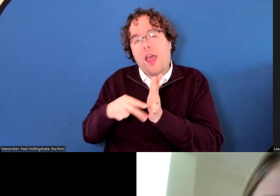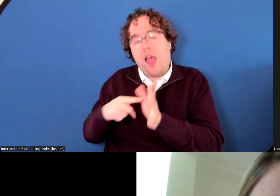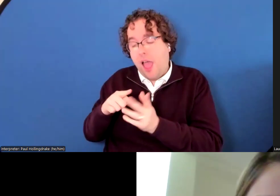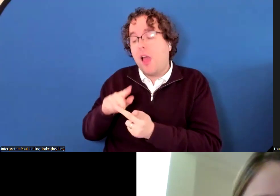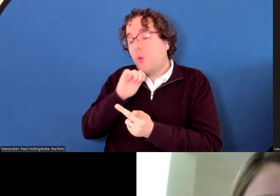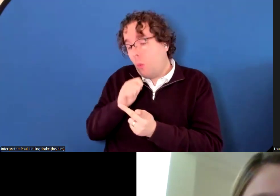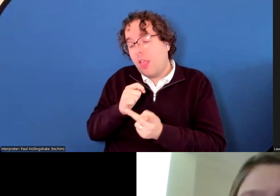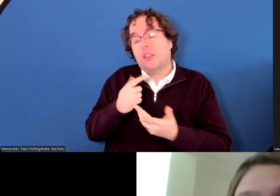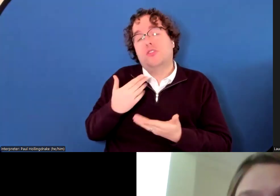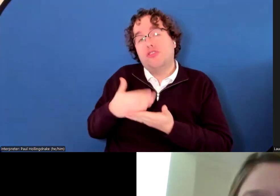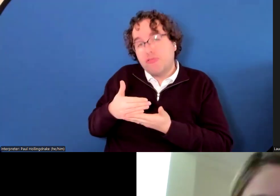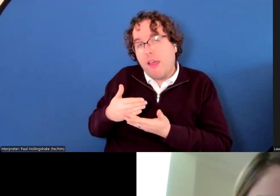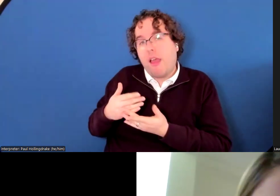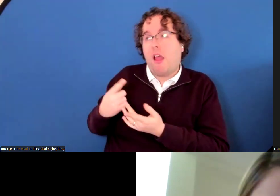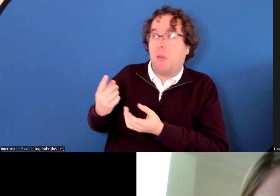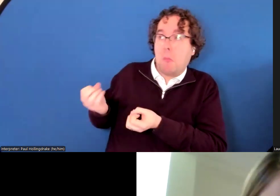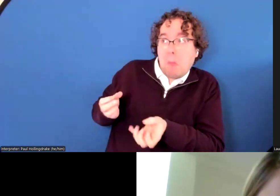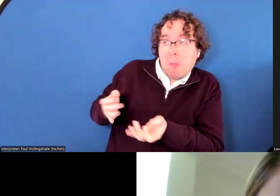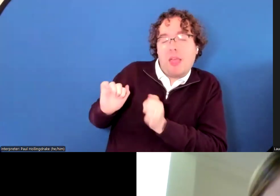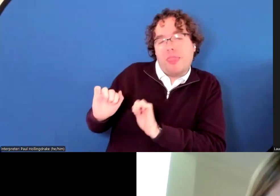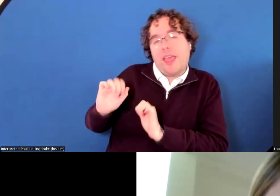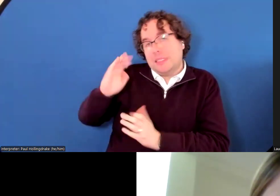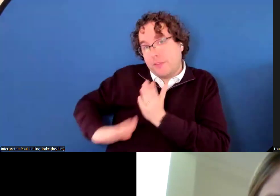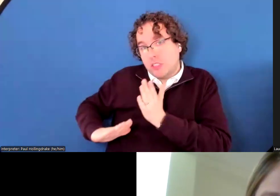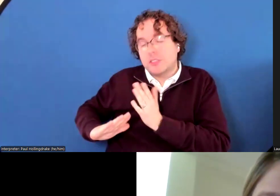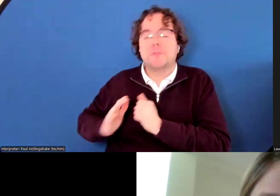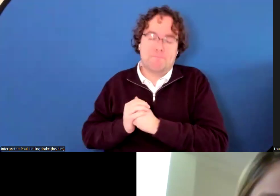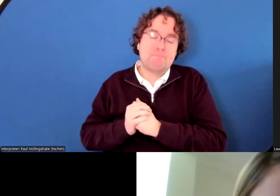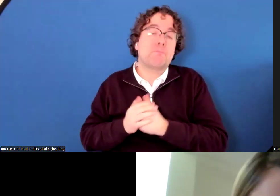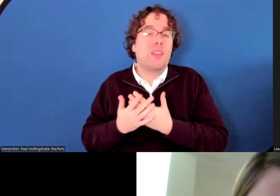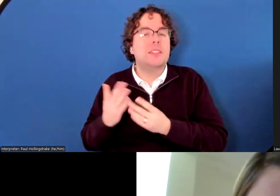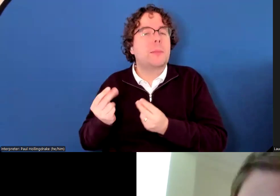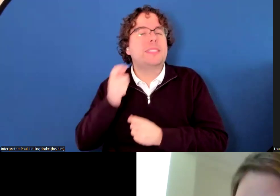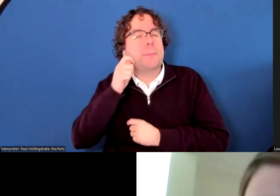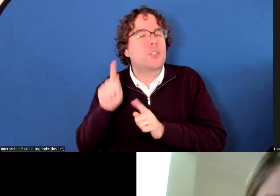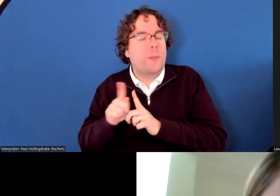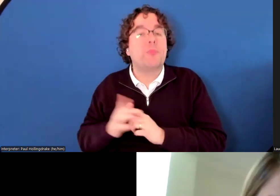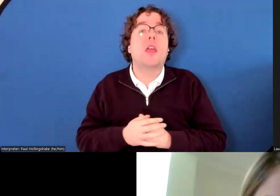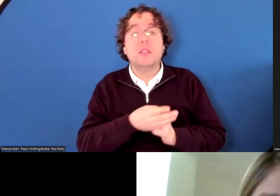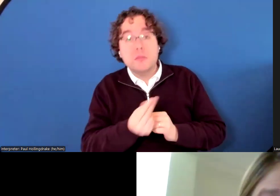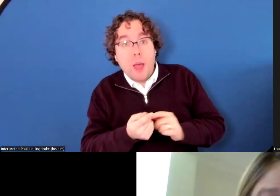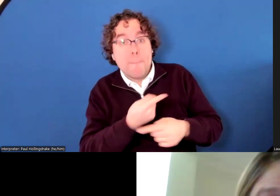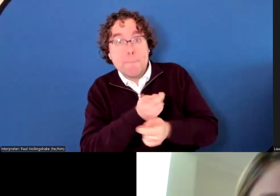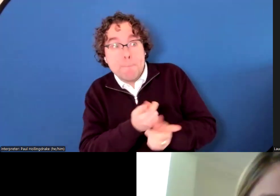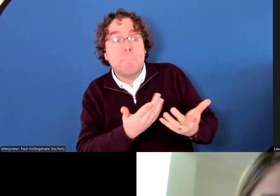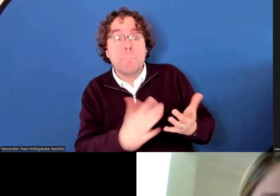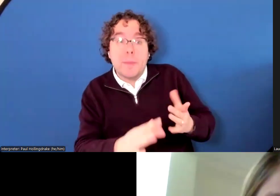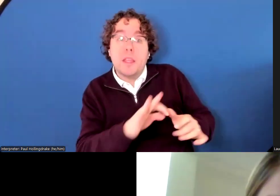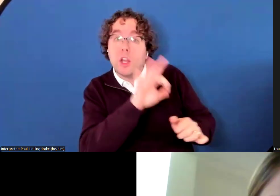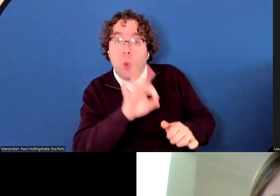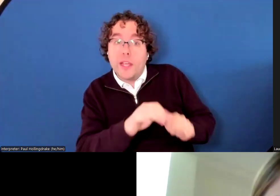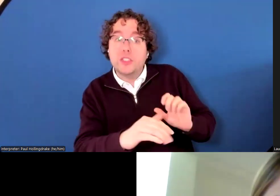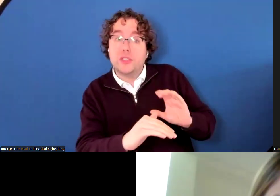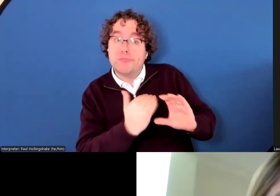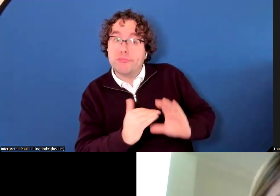as applicants. Some of you have submitted questions in advance, and I've got a list of those that I'm going to